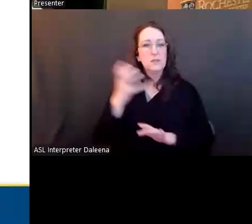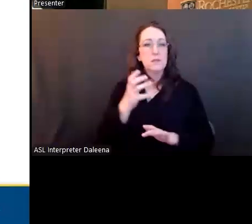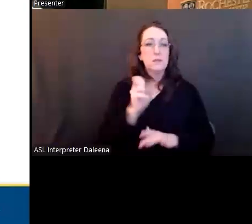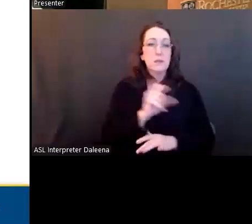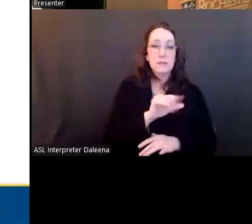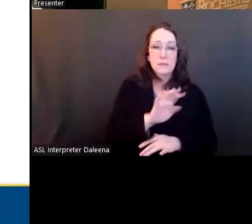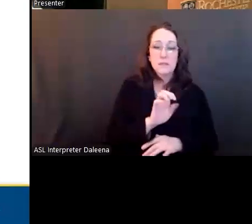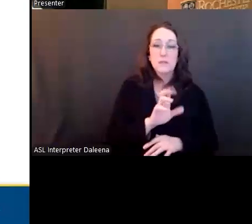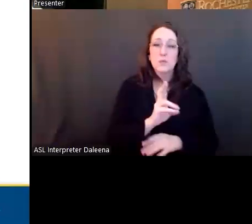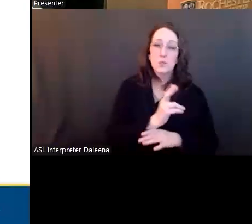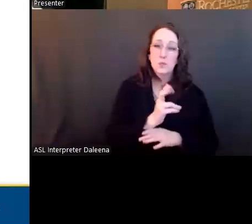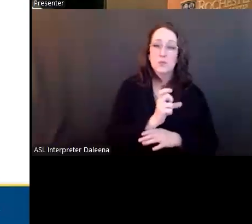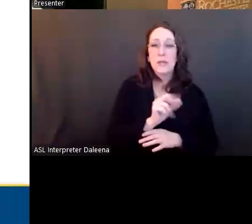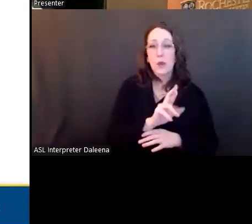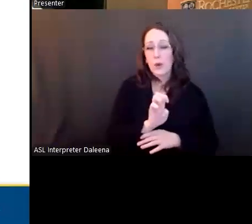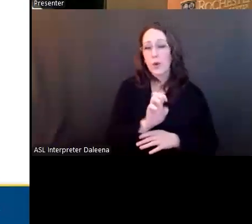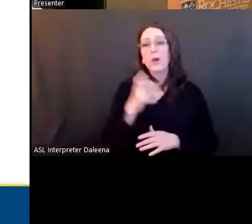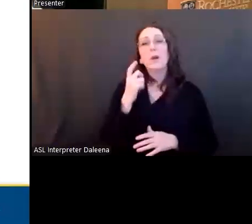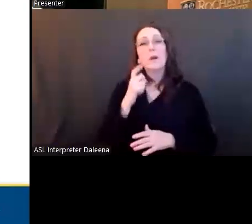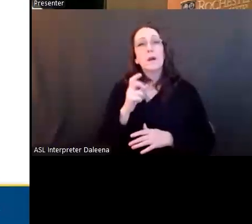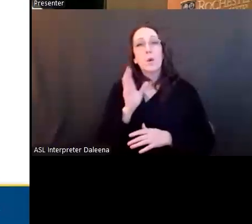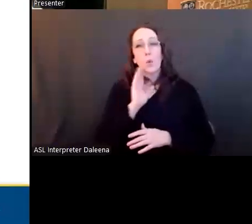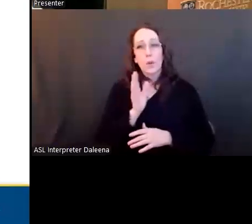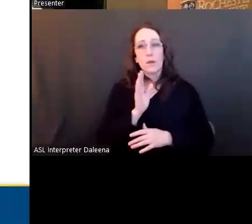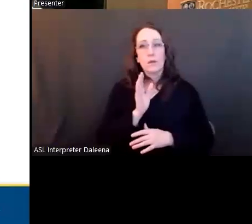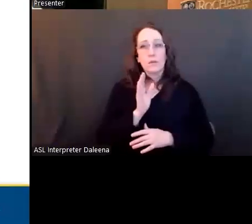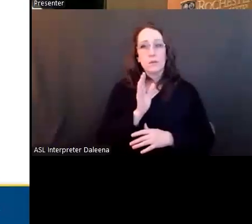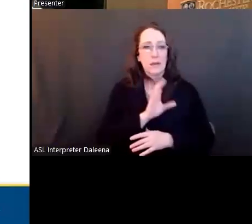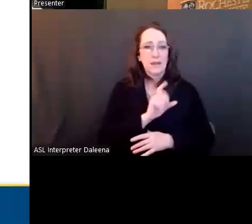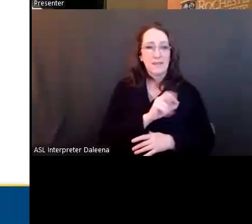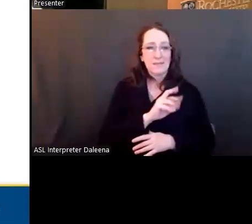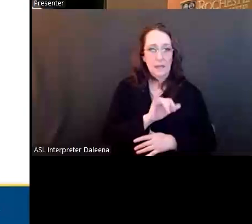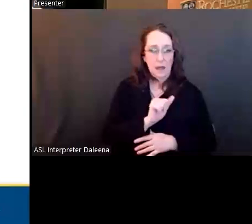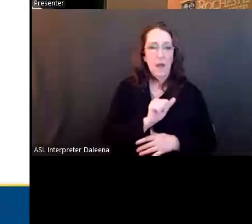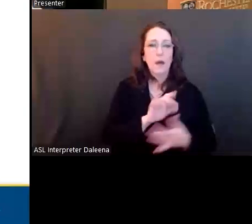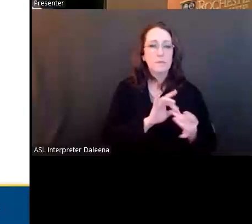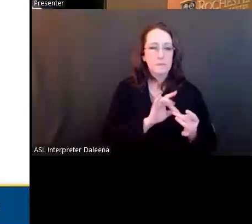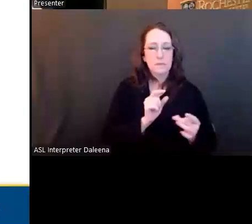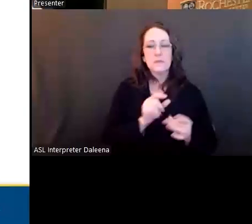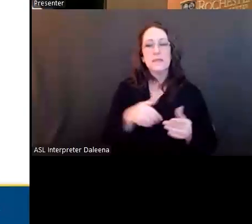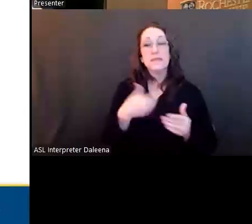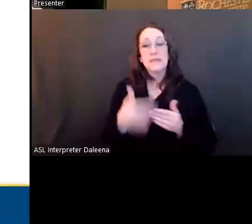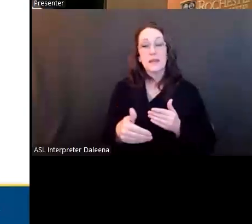use care is going to be, as Livia mentioned, kind of our next